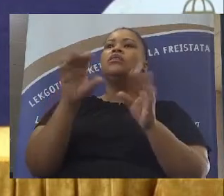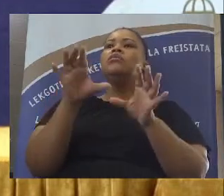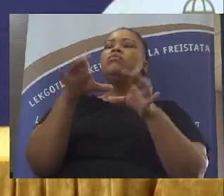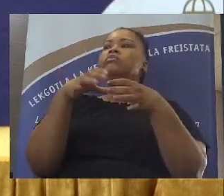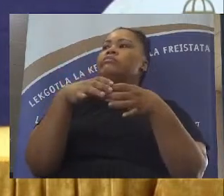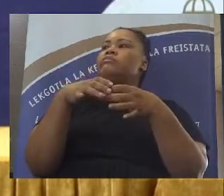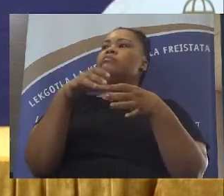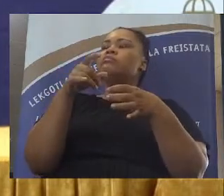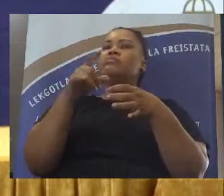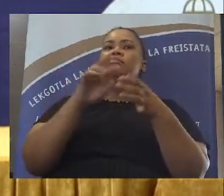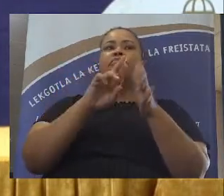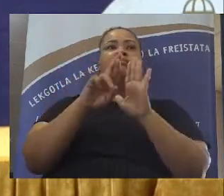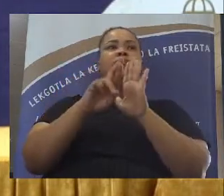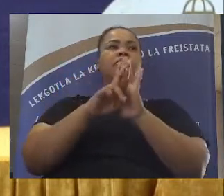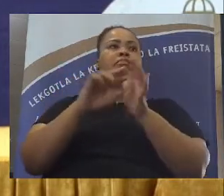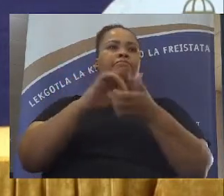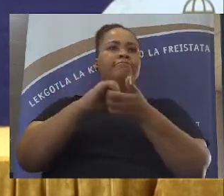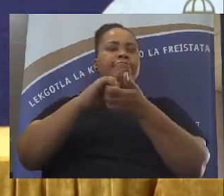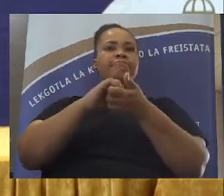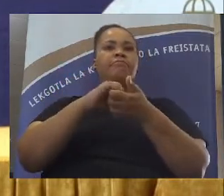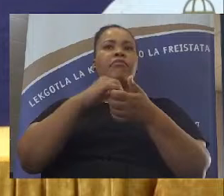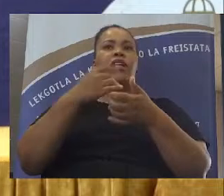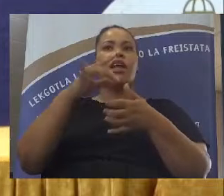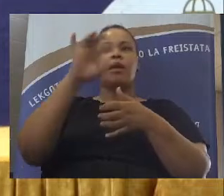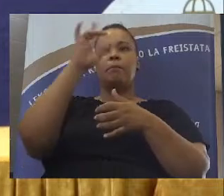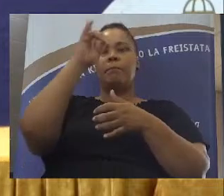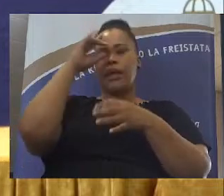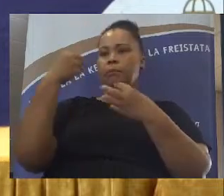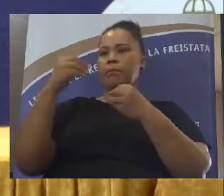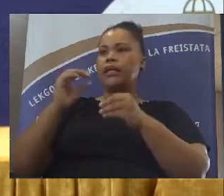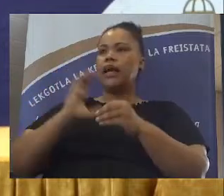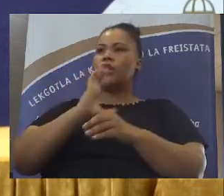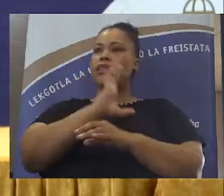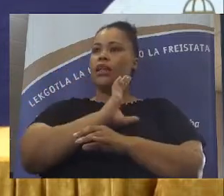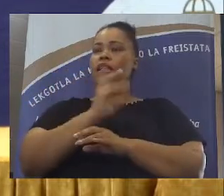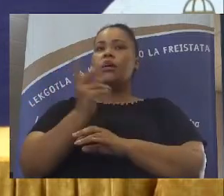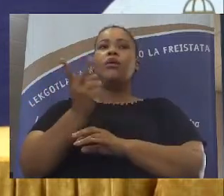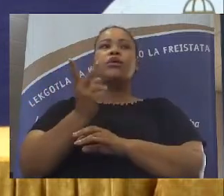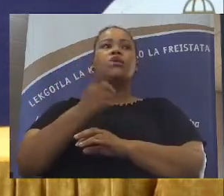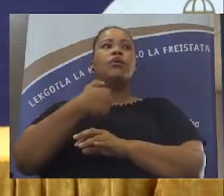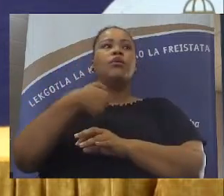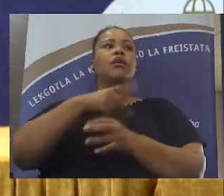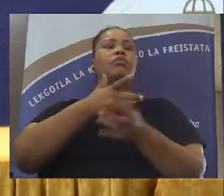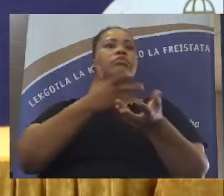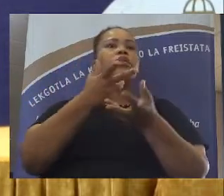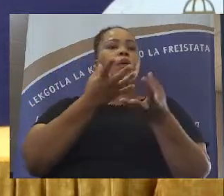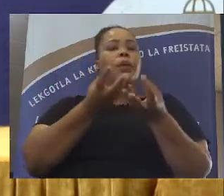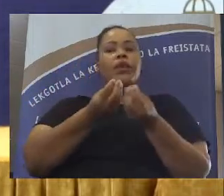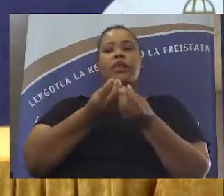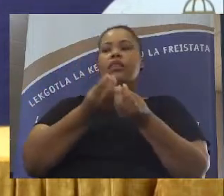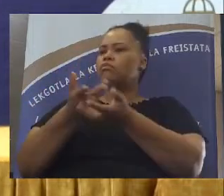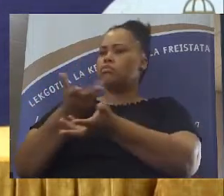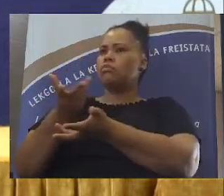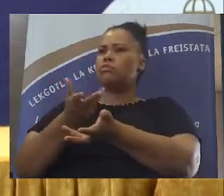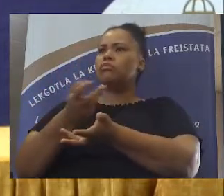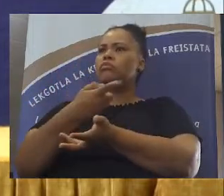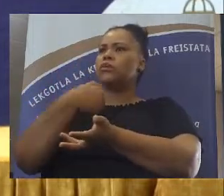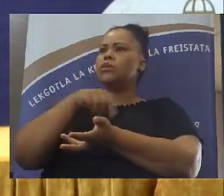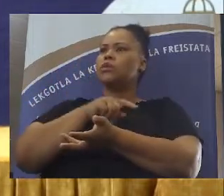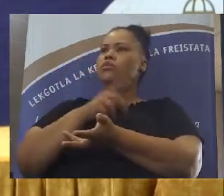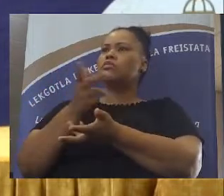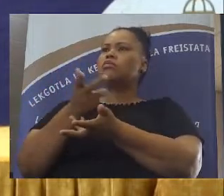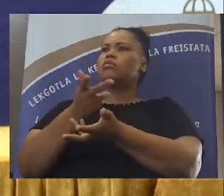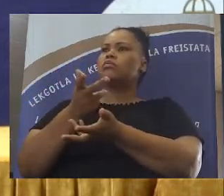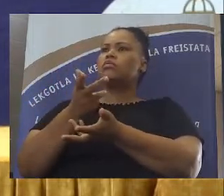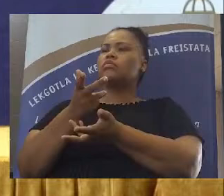representative organizations and like the Black Business Council. Then we also had consultations with them and said to them, in